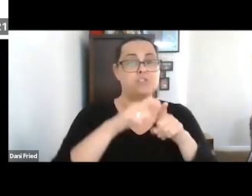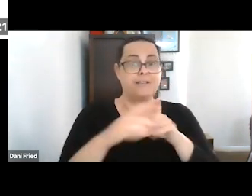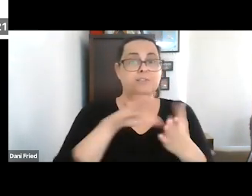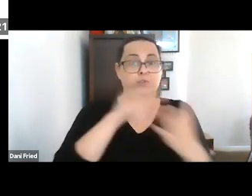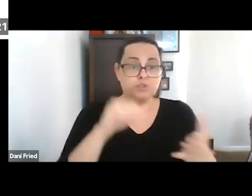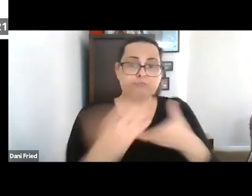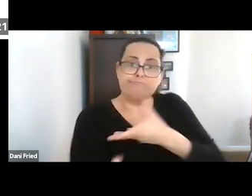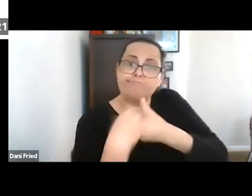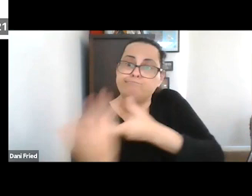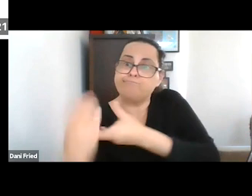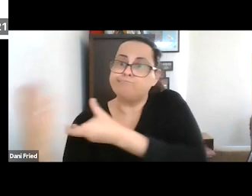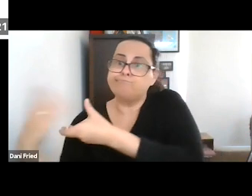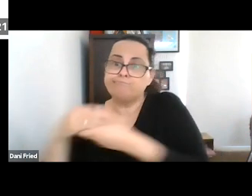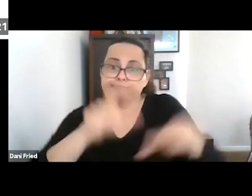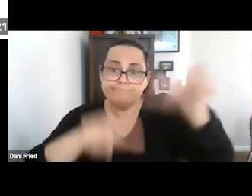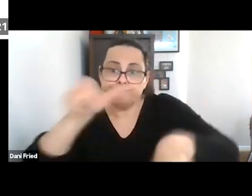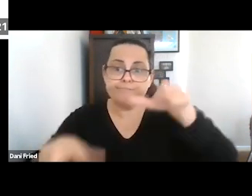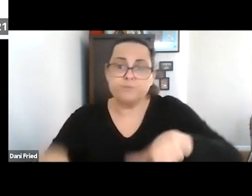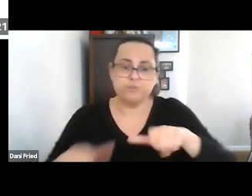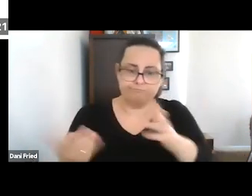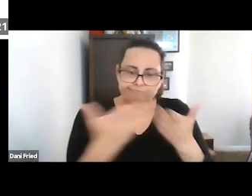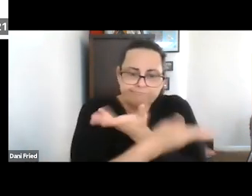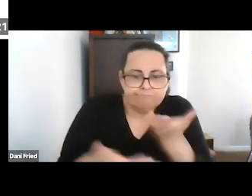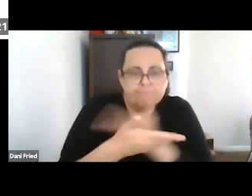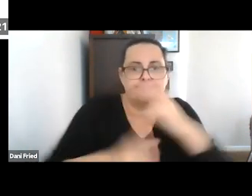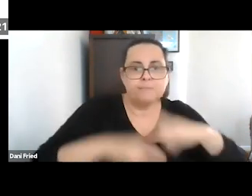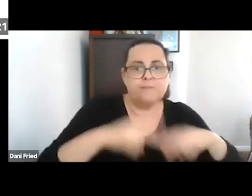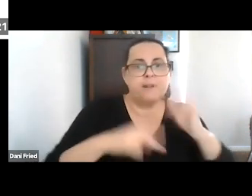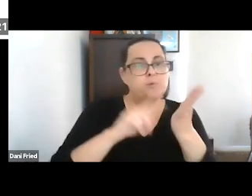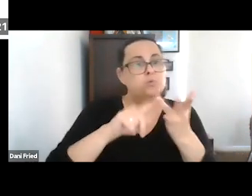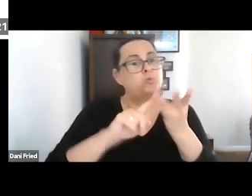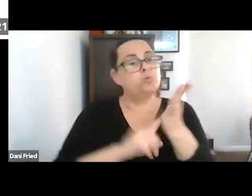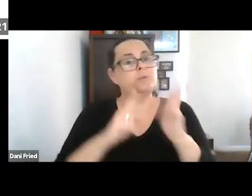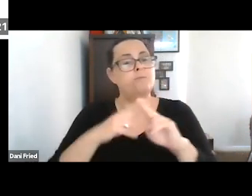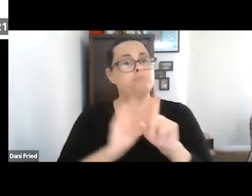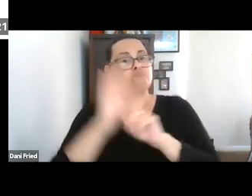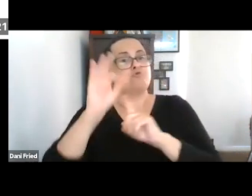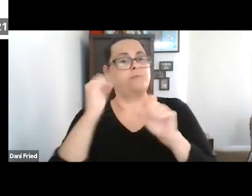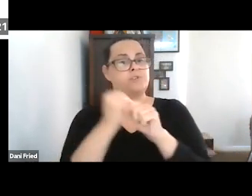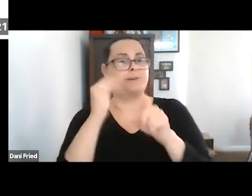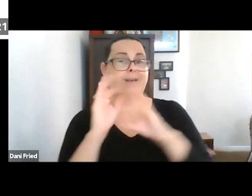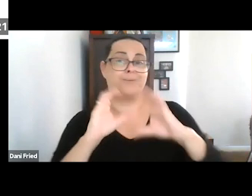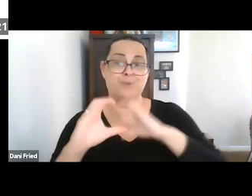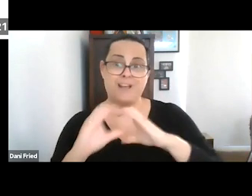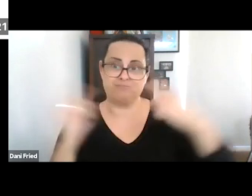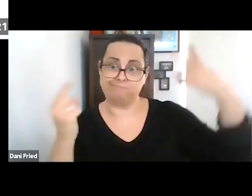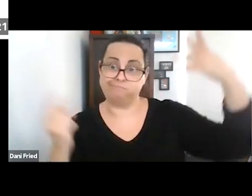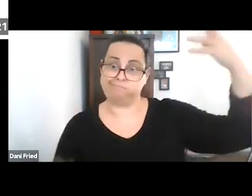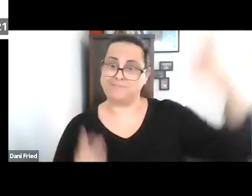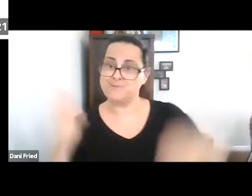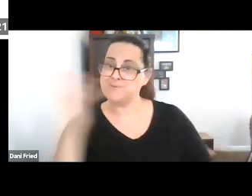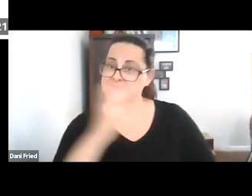to develop a tool to assist with GP communication. So we're doing a lot,